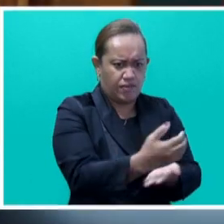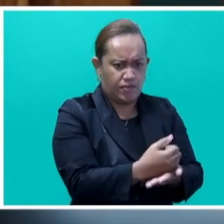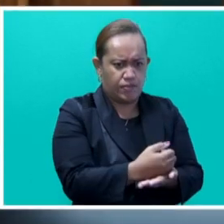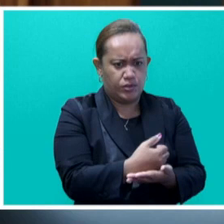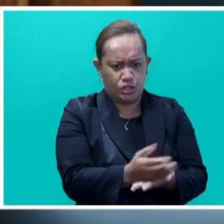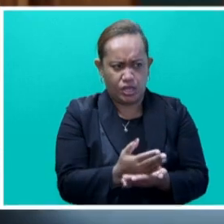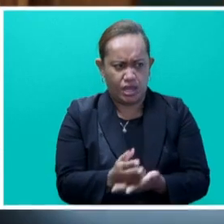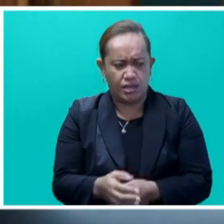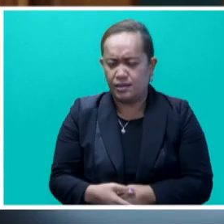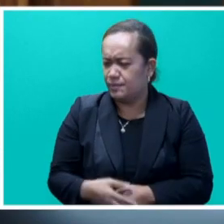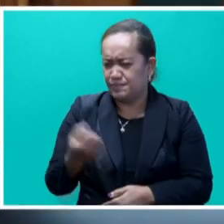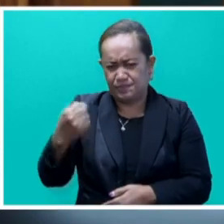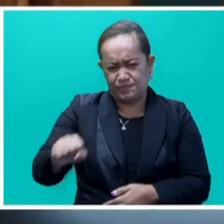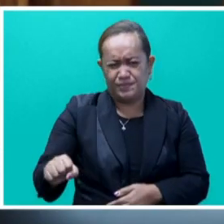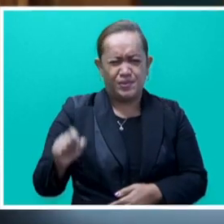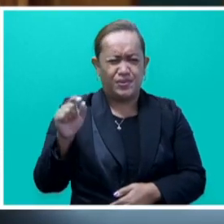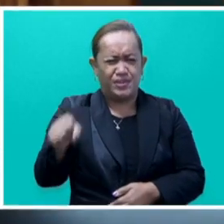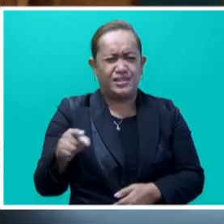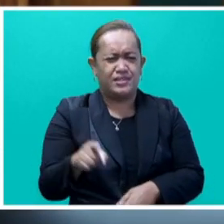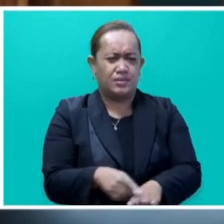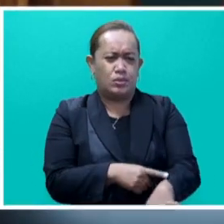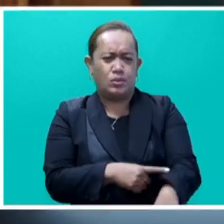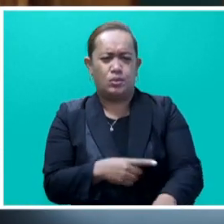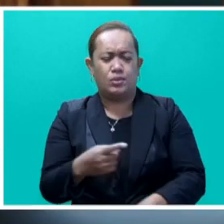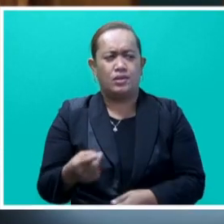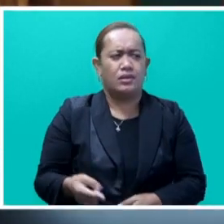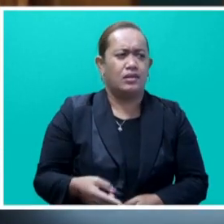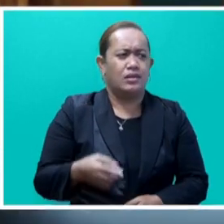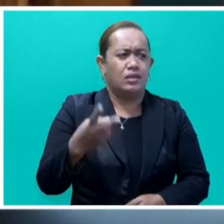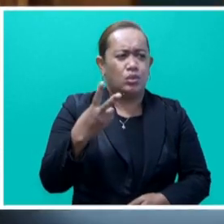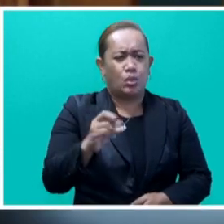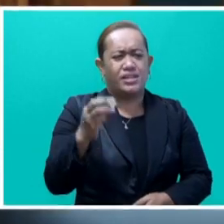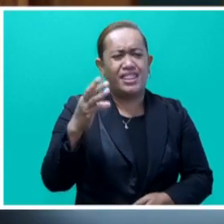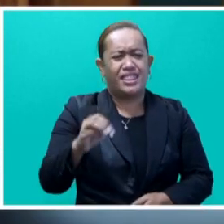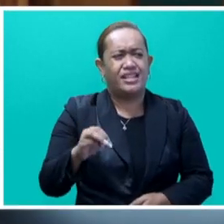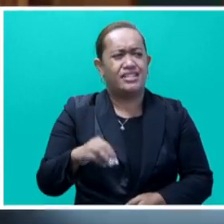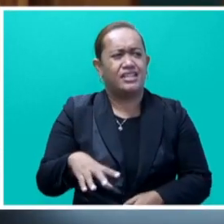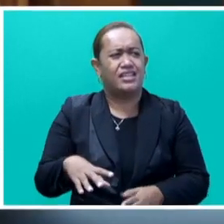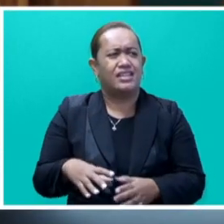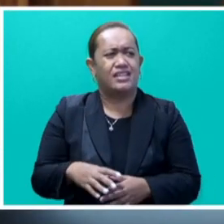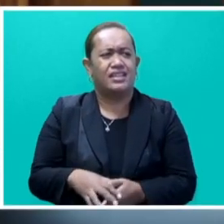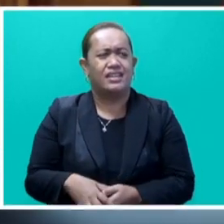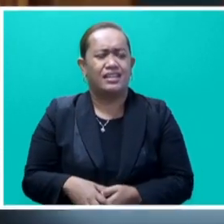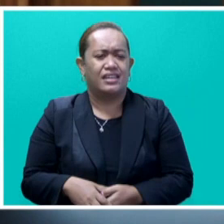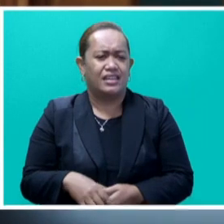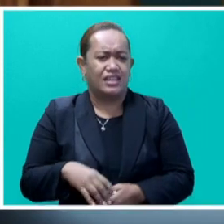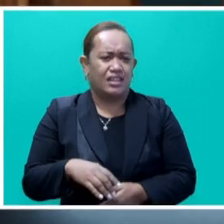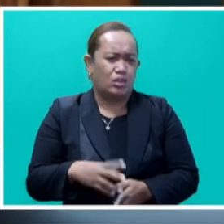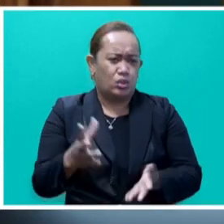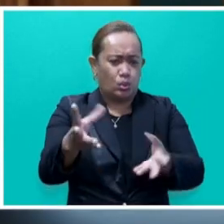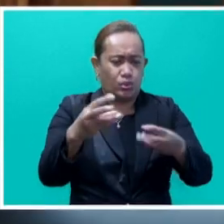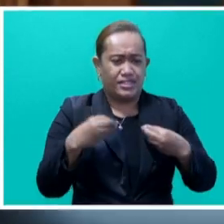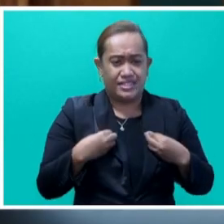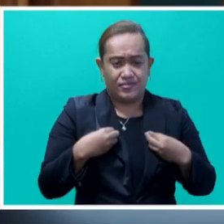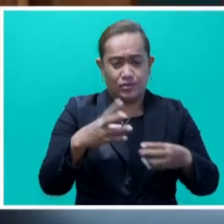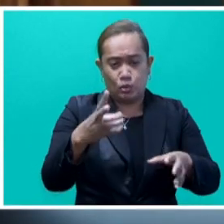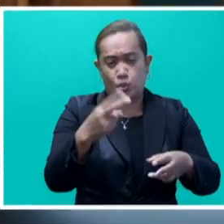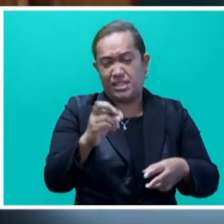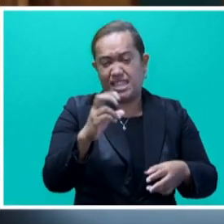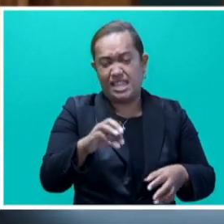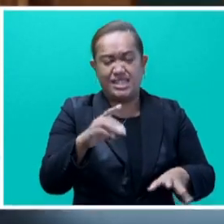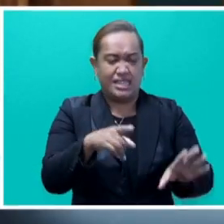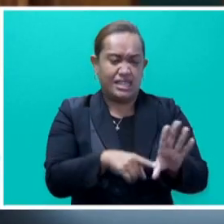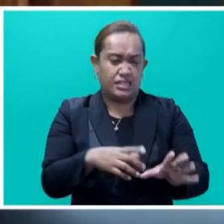around 20 to 30 years to redeem 100% shares if Fiji Pine Group continues to make profits. And what will the landowners